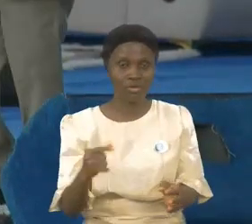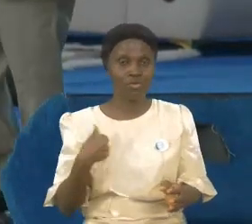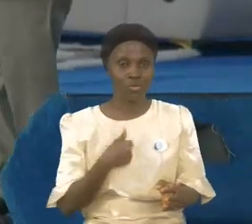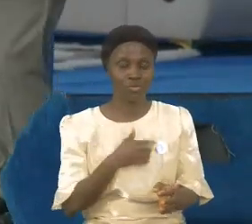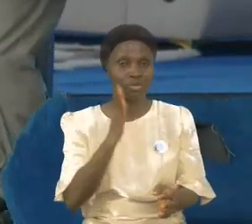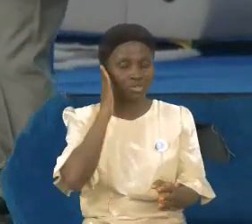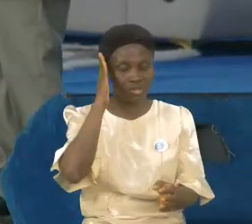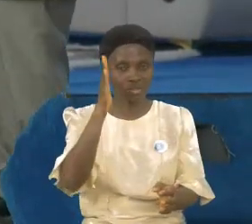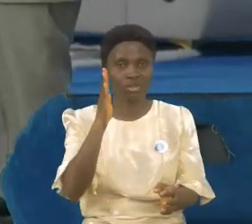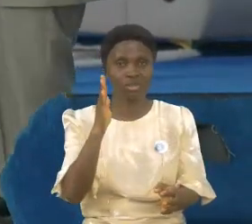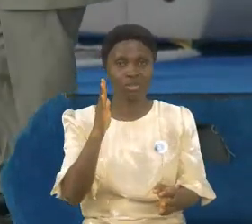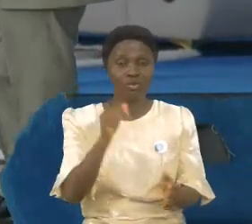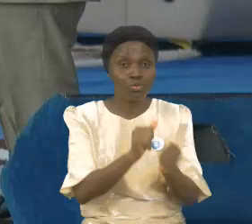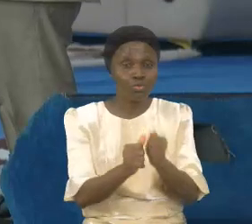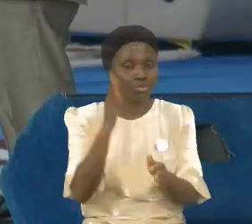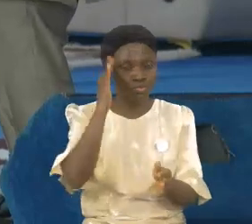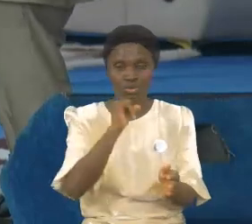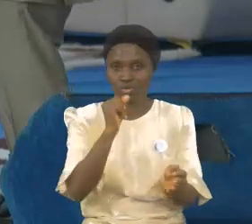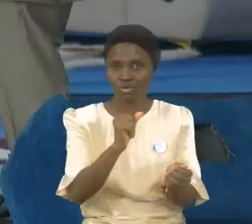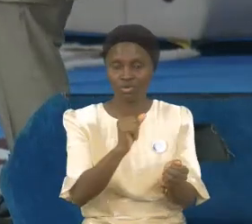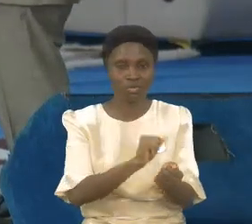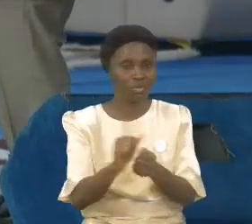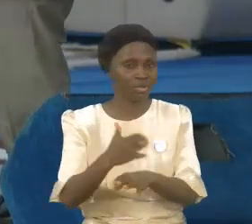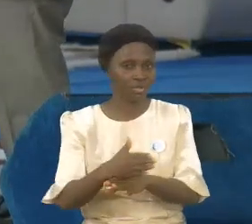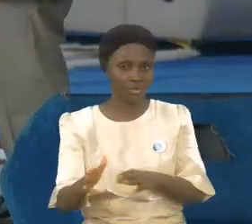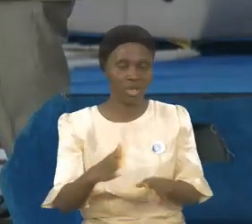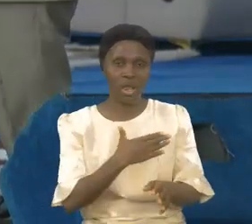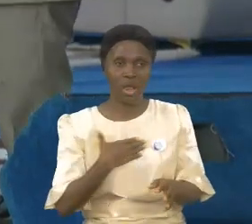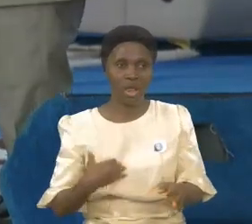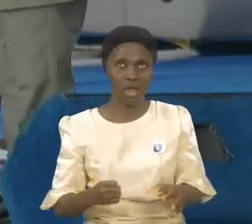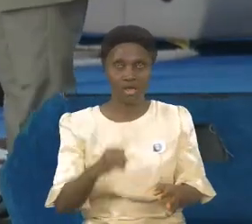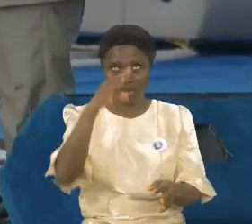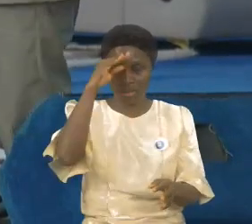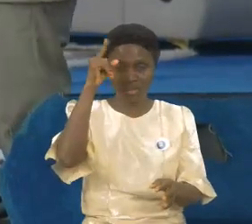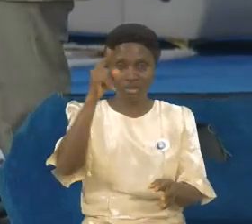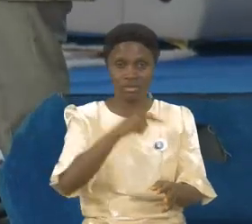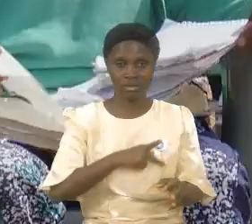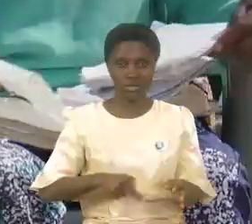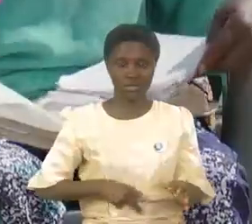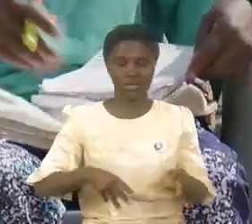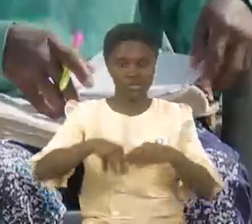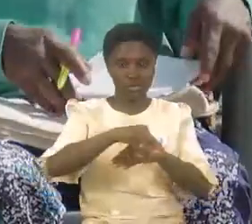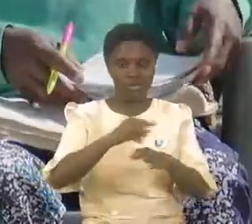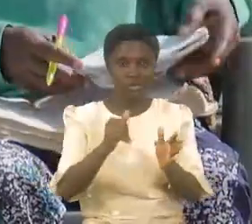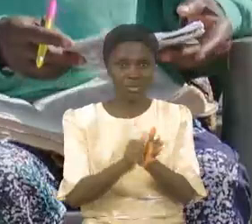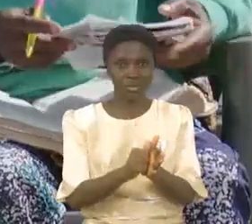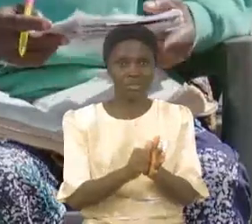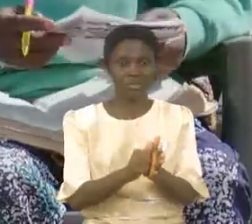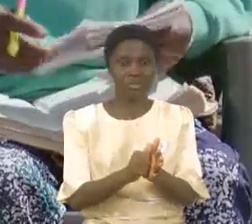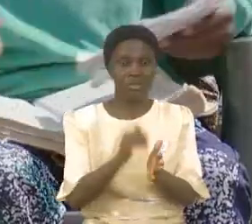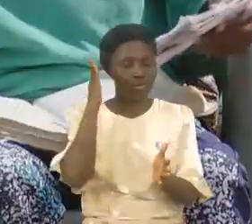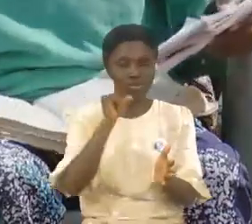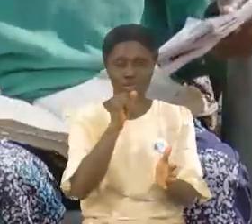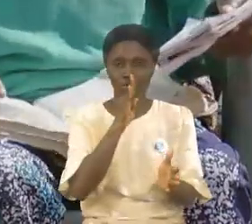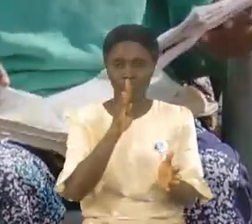not pass away, and his kingdom that which shall not be destroyed. Look